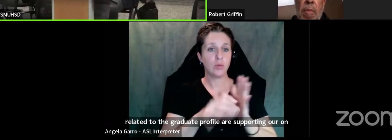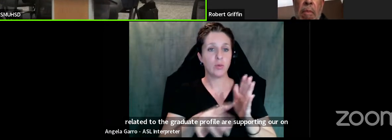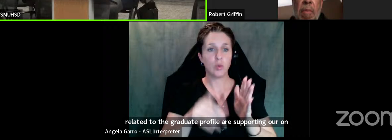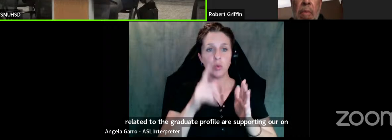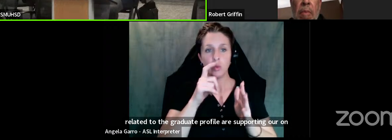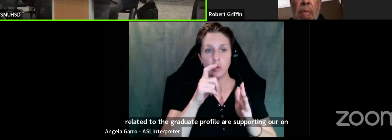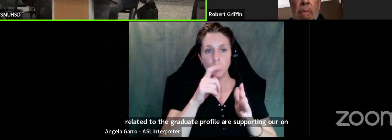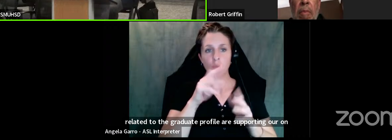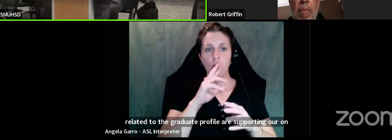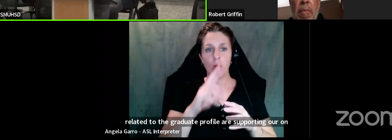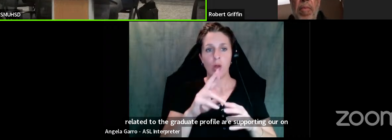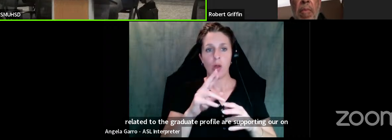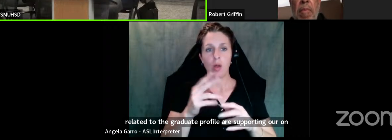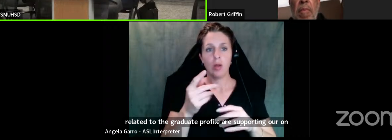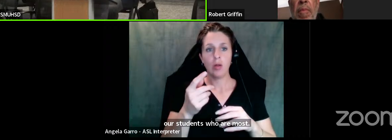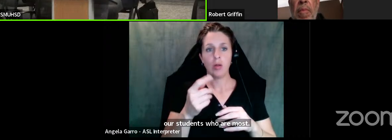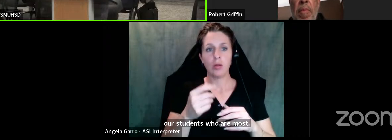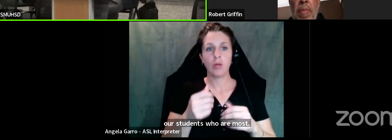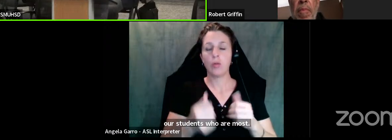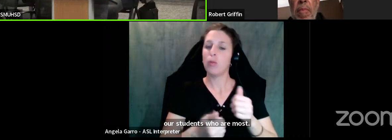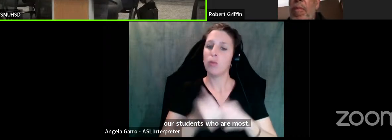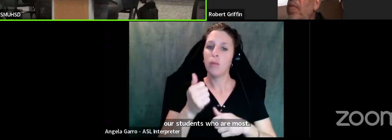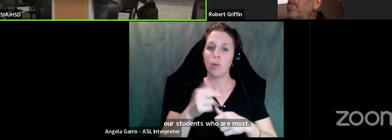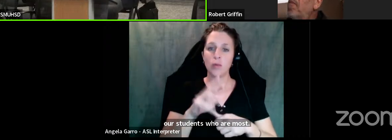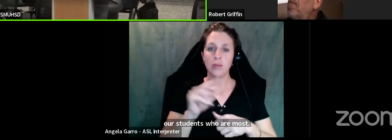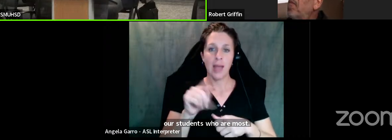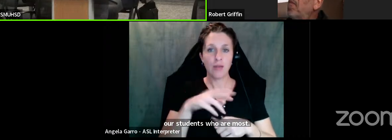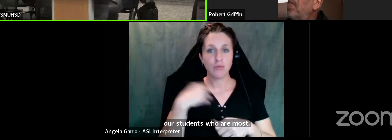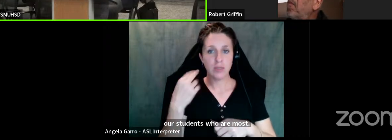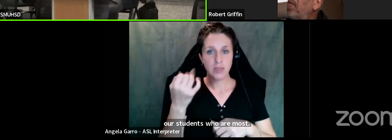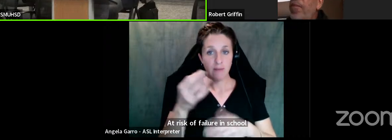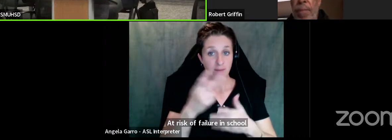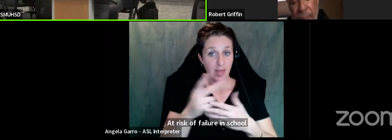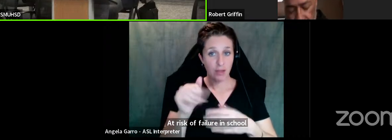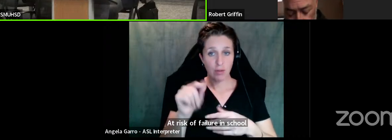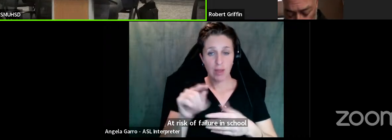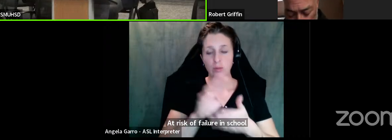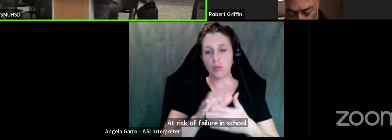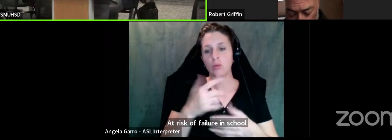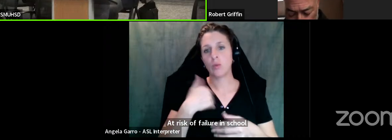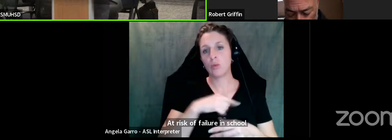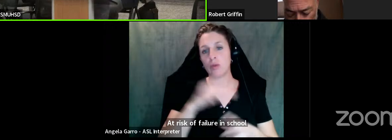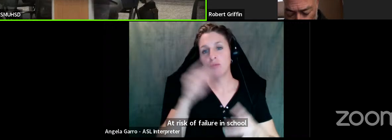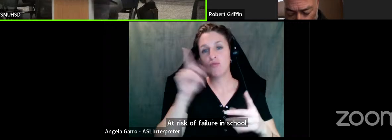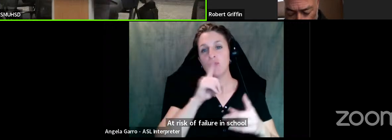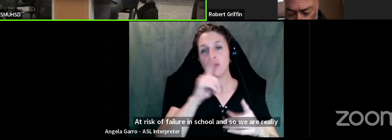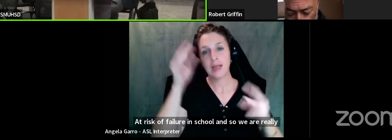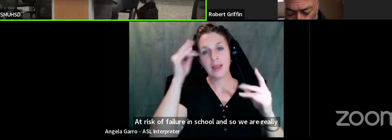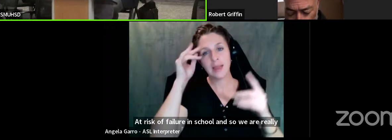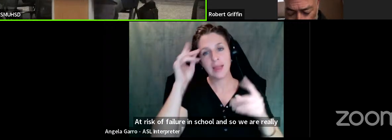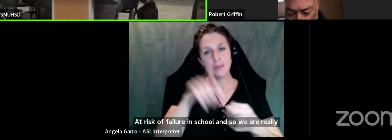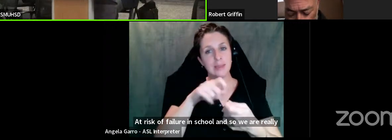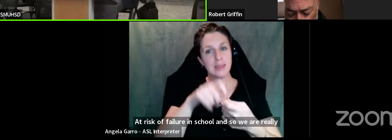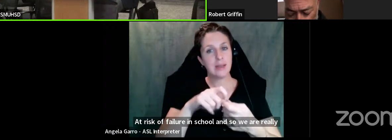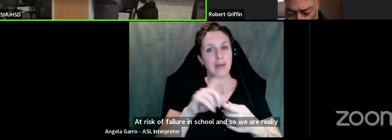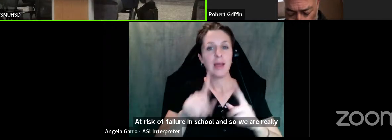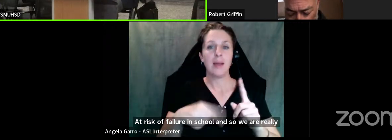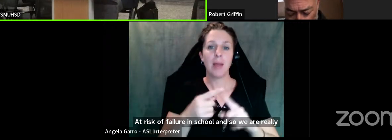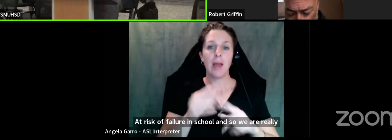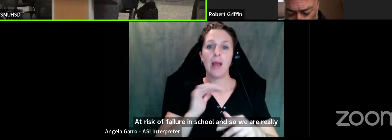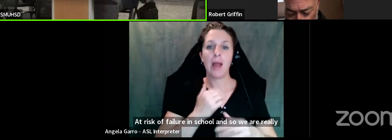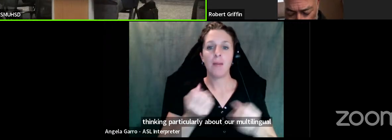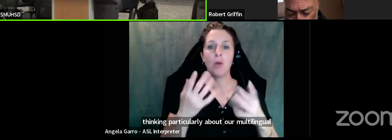most at risk of failure in school. And so we are really thinking particularly about our multilingual